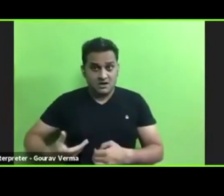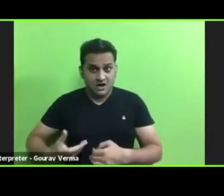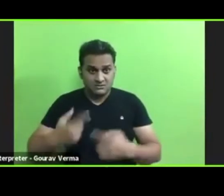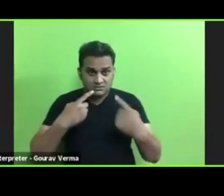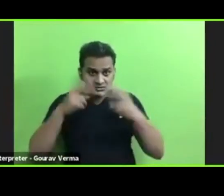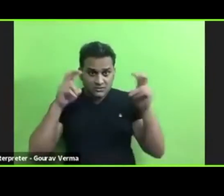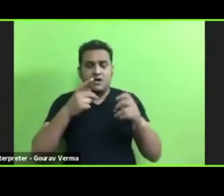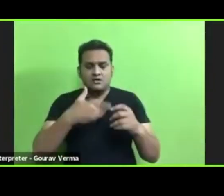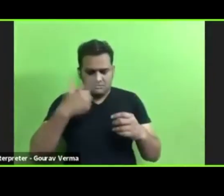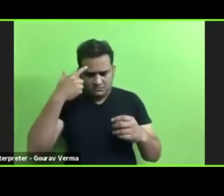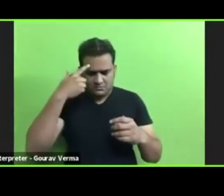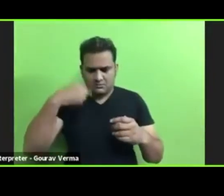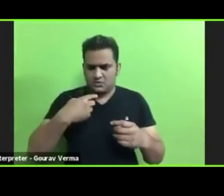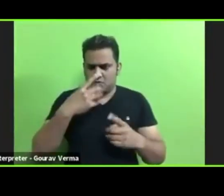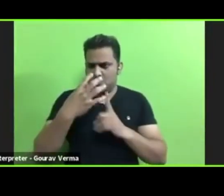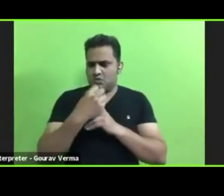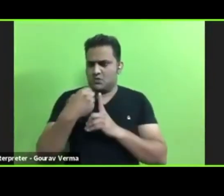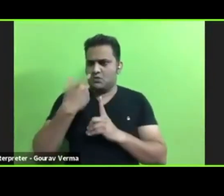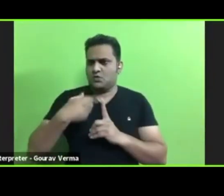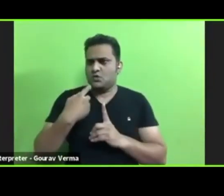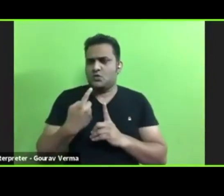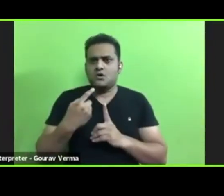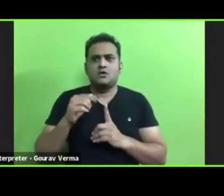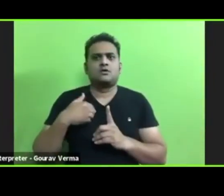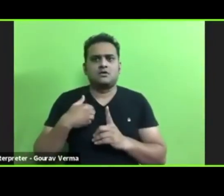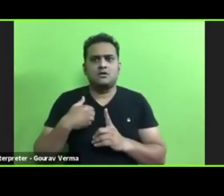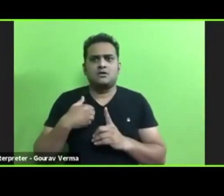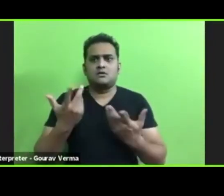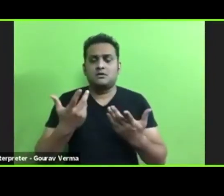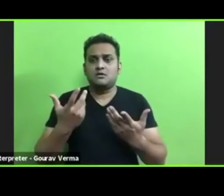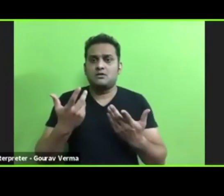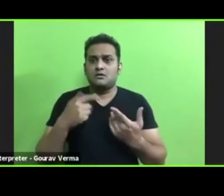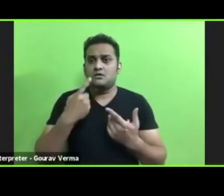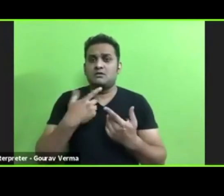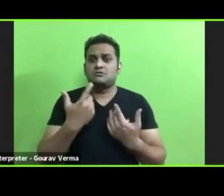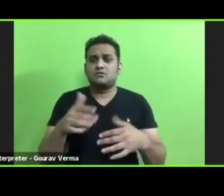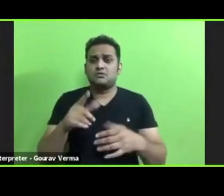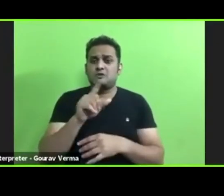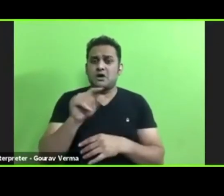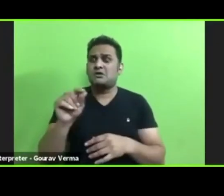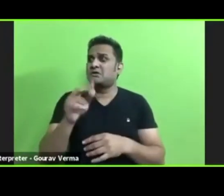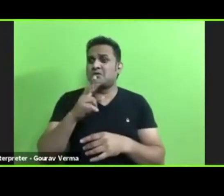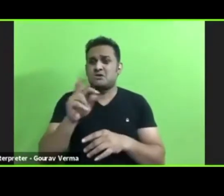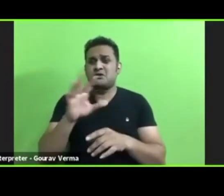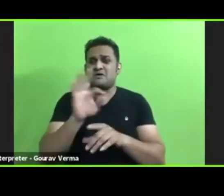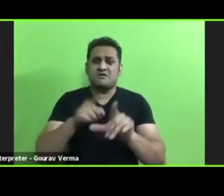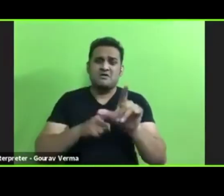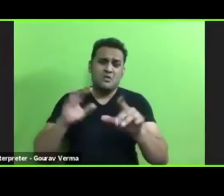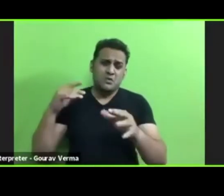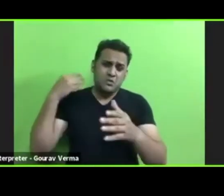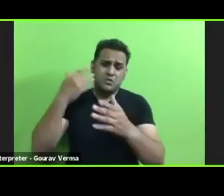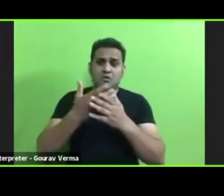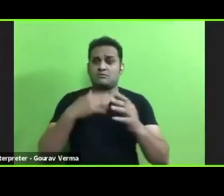recognize my caste privilege location, the location of having hundreds and hundreds of years of cultural and social